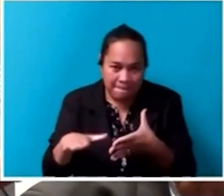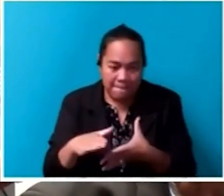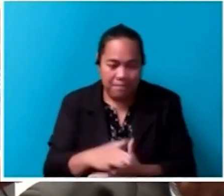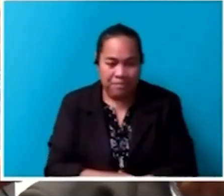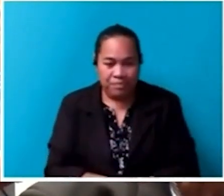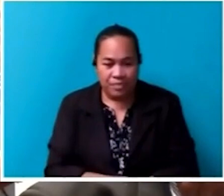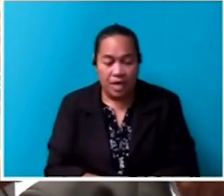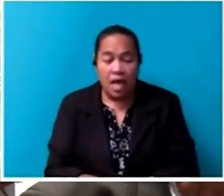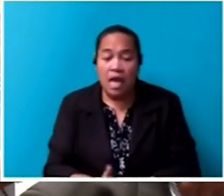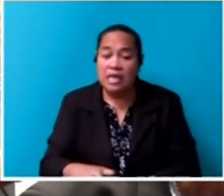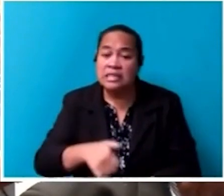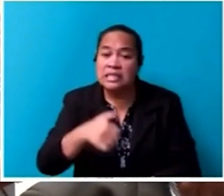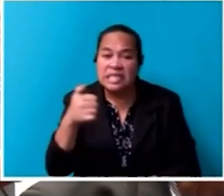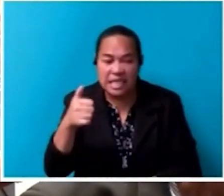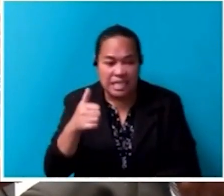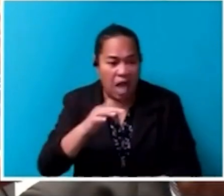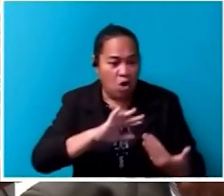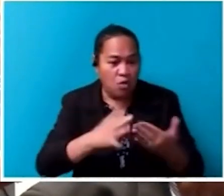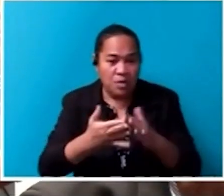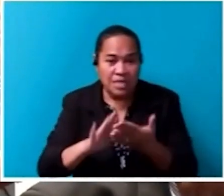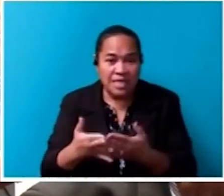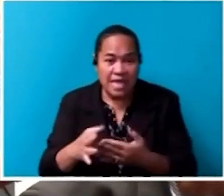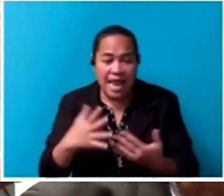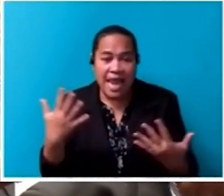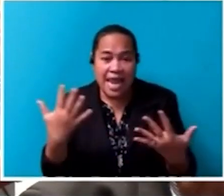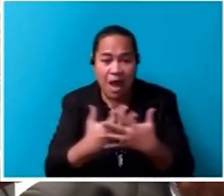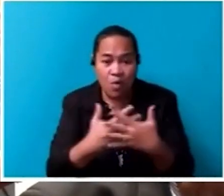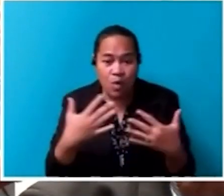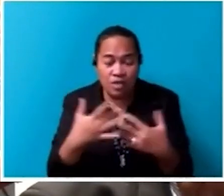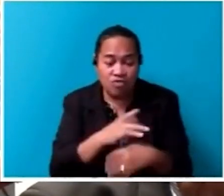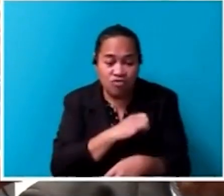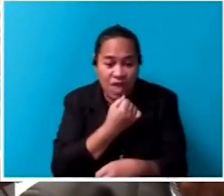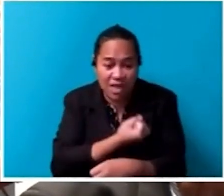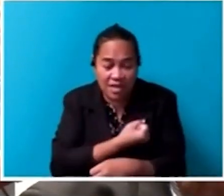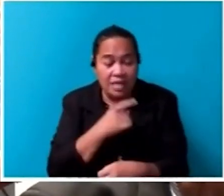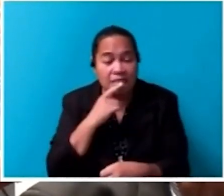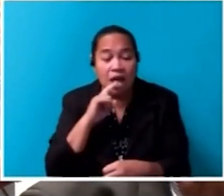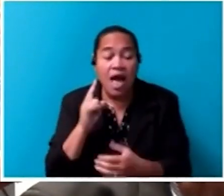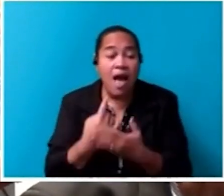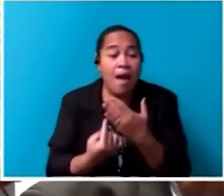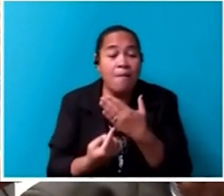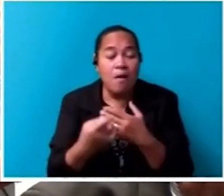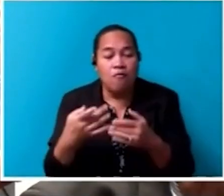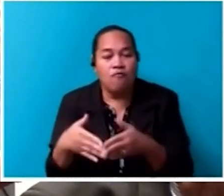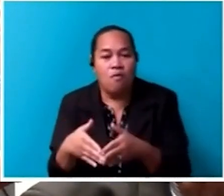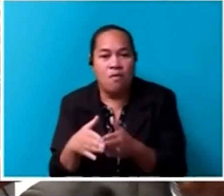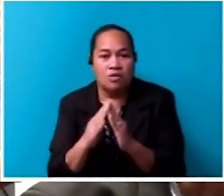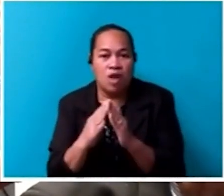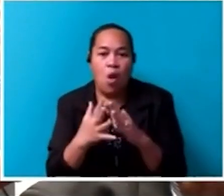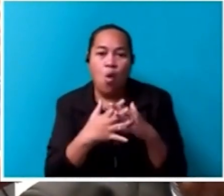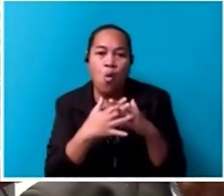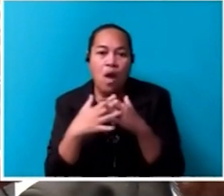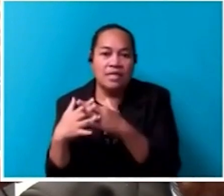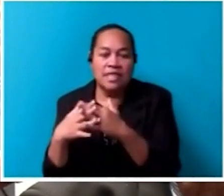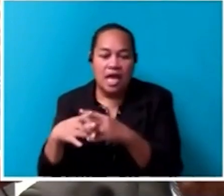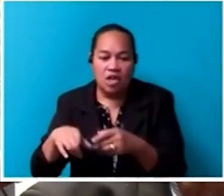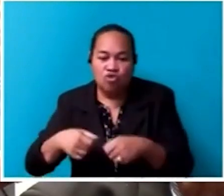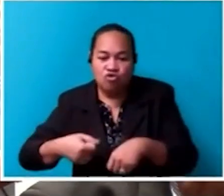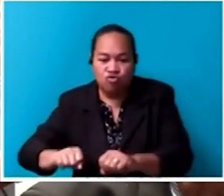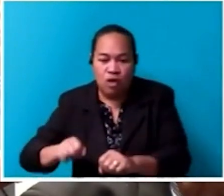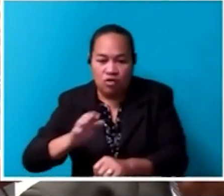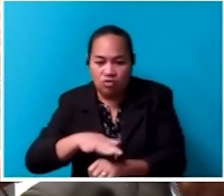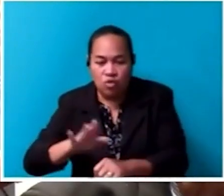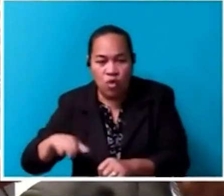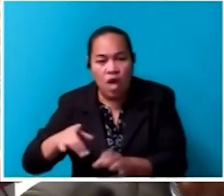6, on community network strengthening, Easter on the Park resulted in the formation of the Western Street Kids and Youth